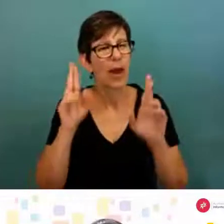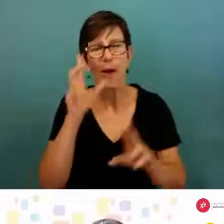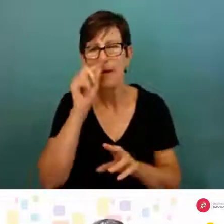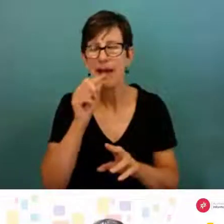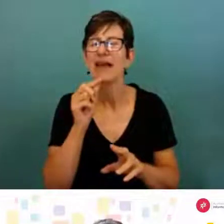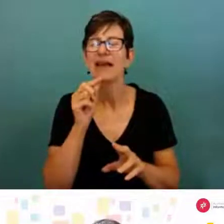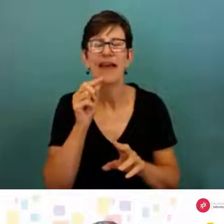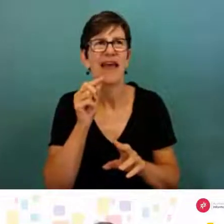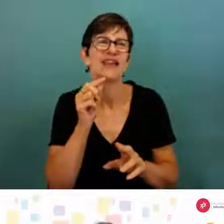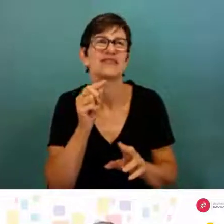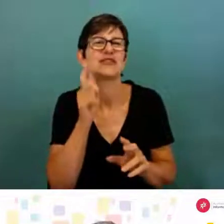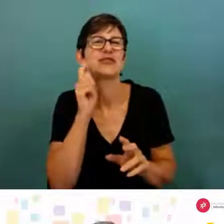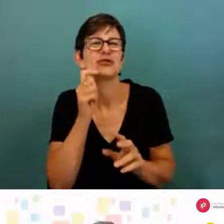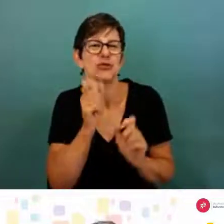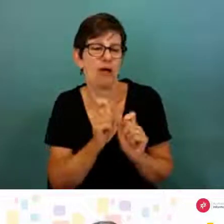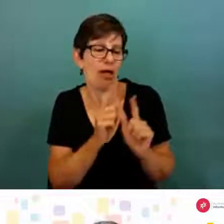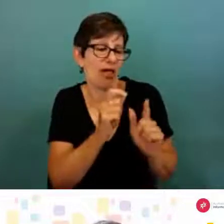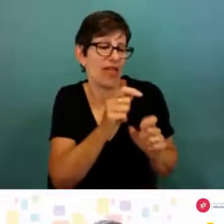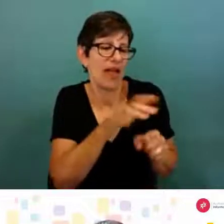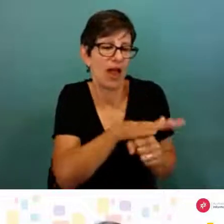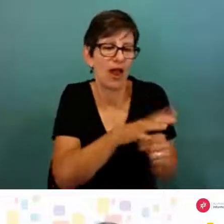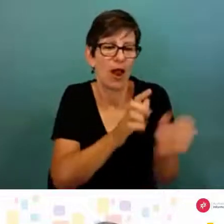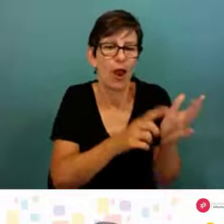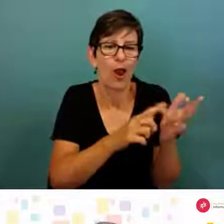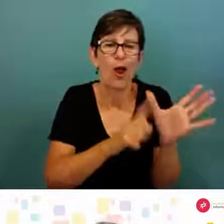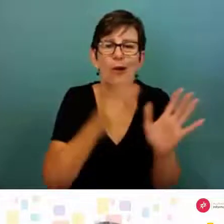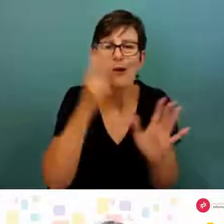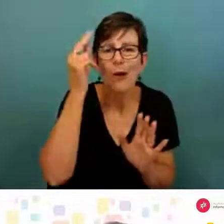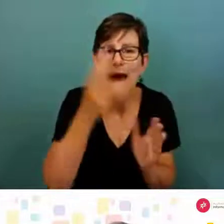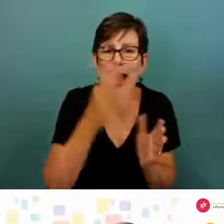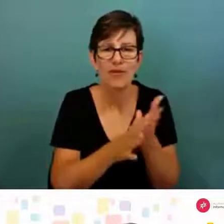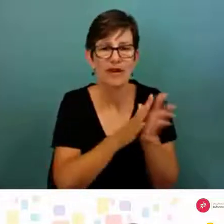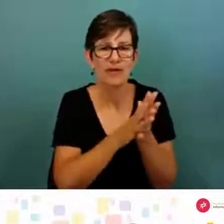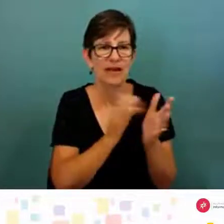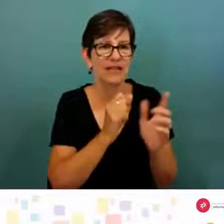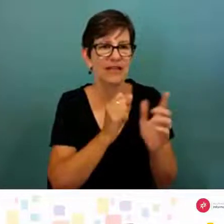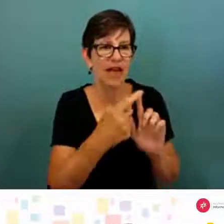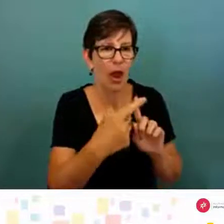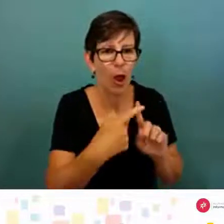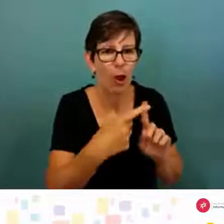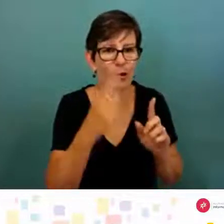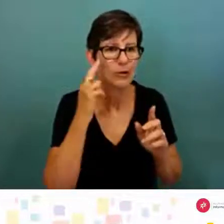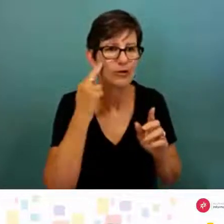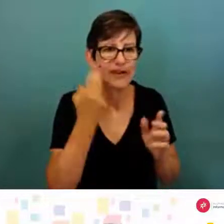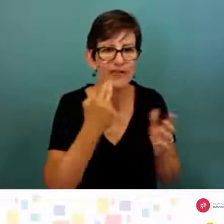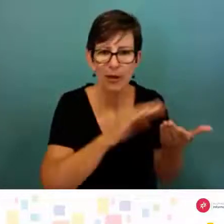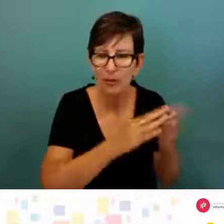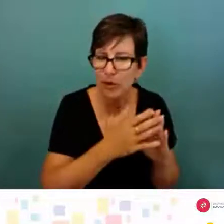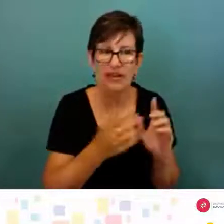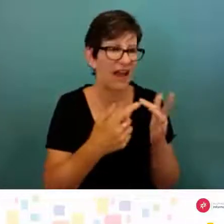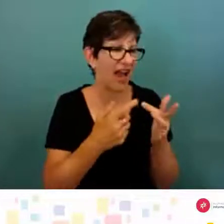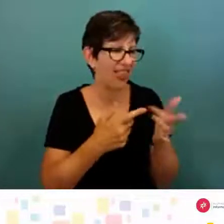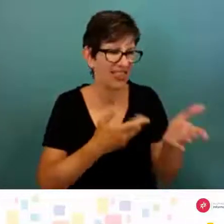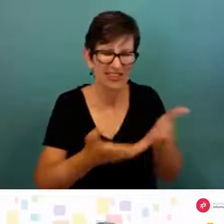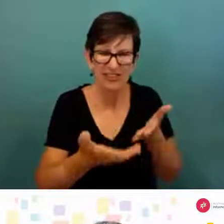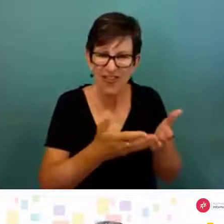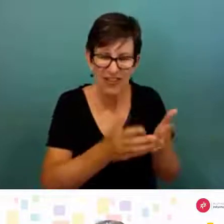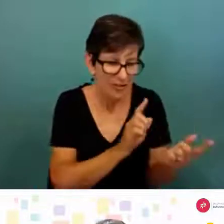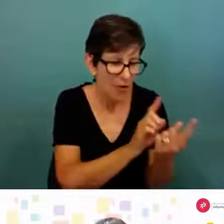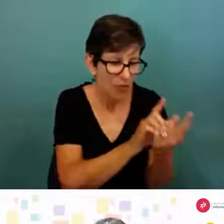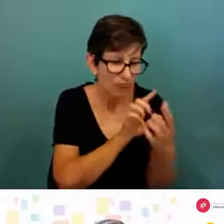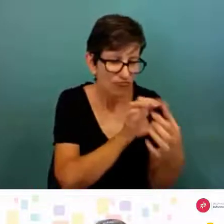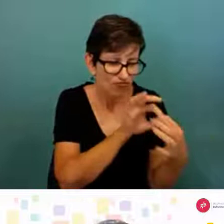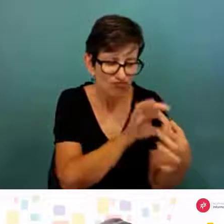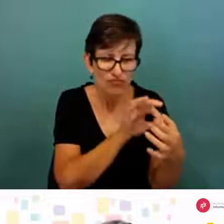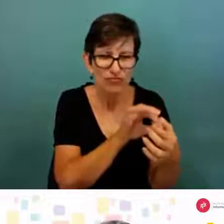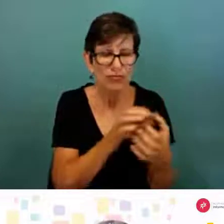their own and therefore connect to their local deaf community, their local deaf services, and build it